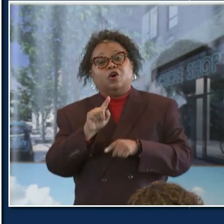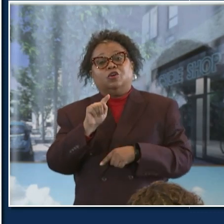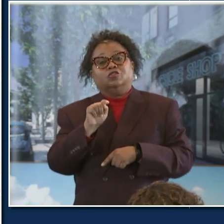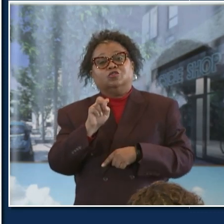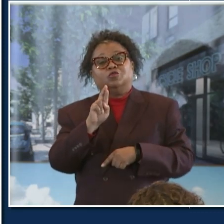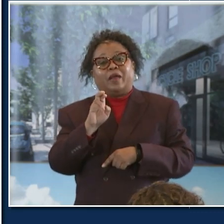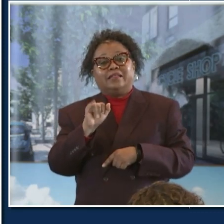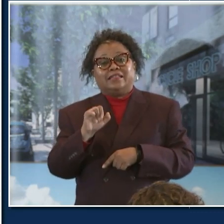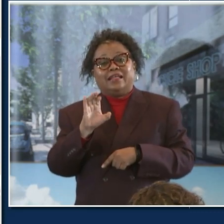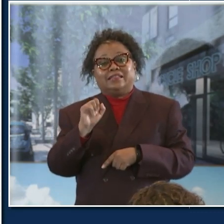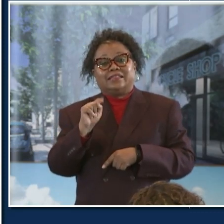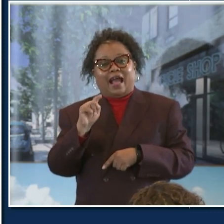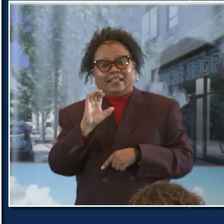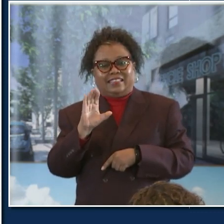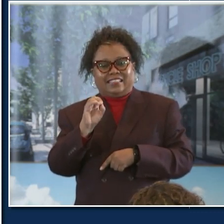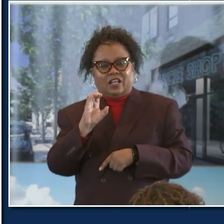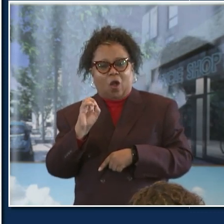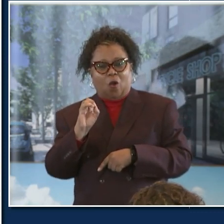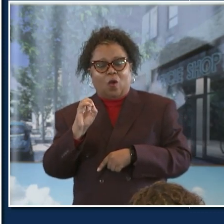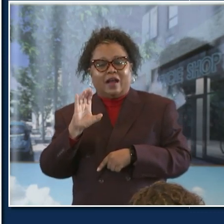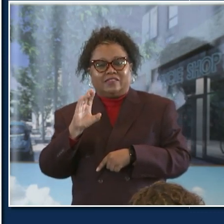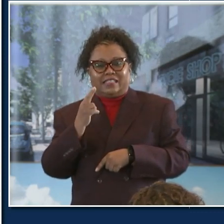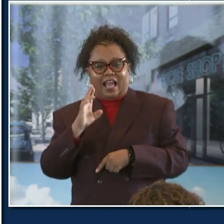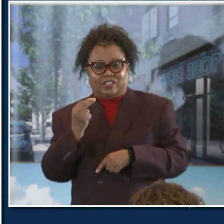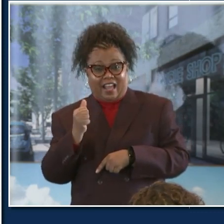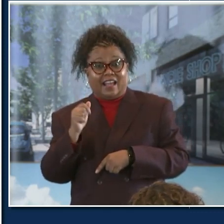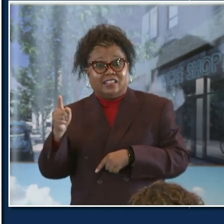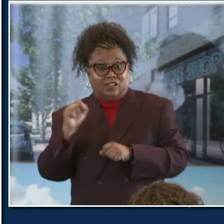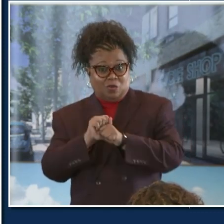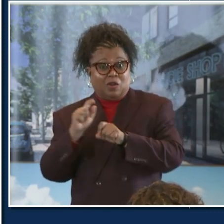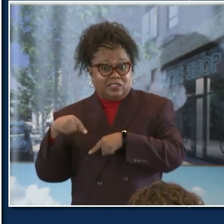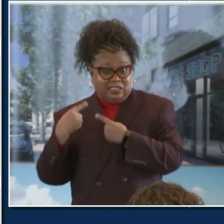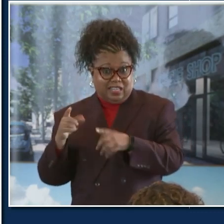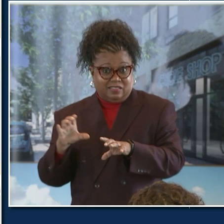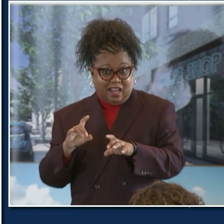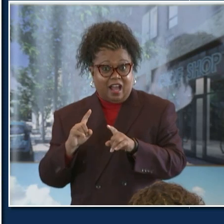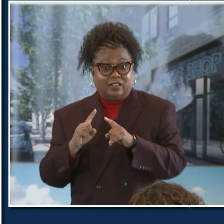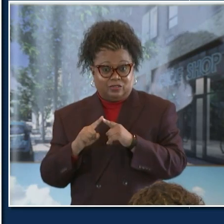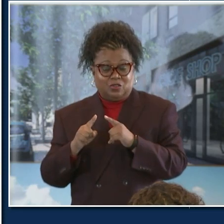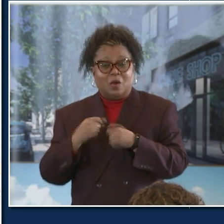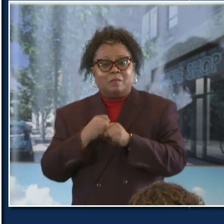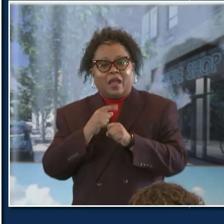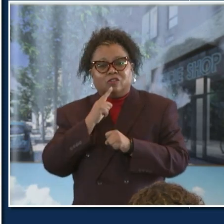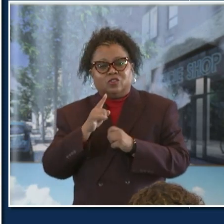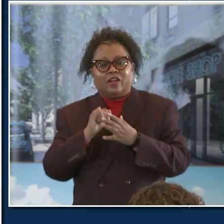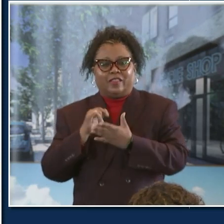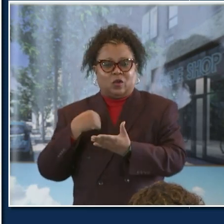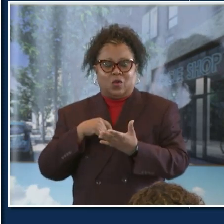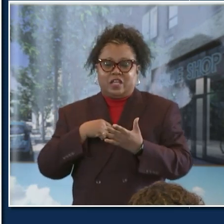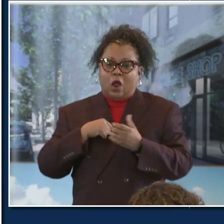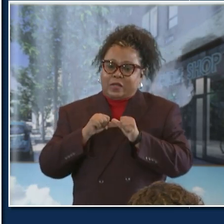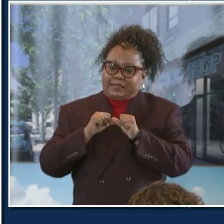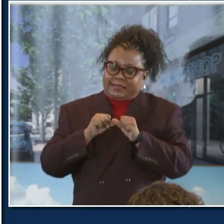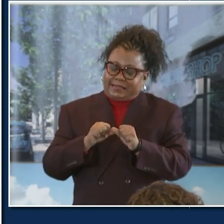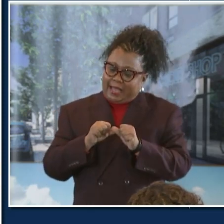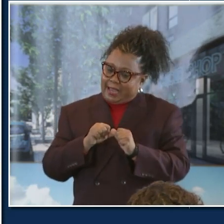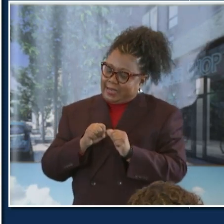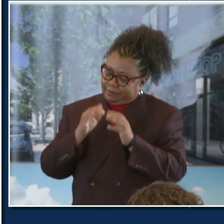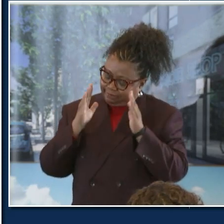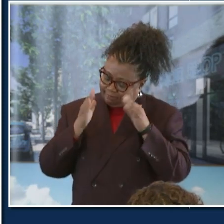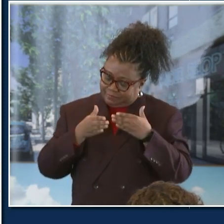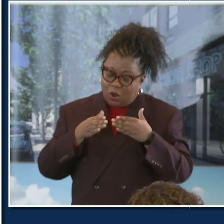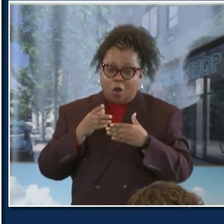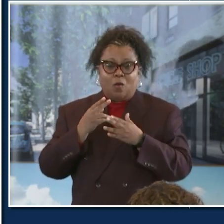Scott, our CEO of CHA, for the work that she has done to make sure that we are staying on top of